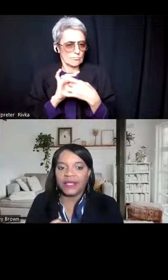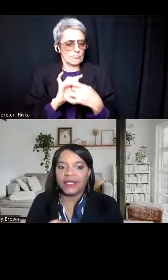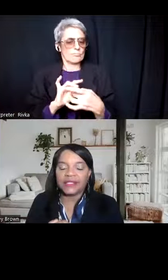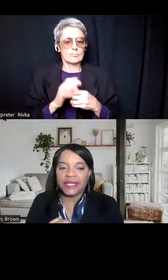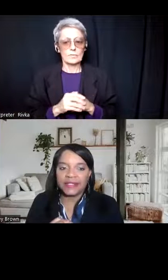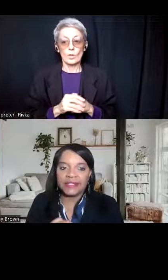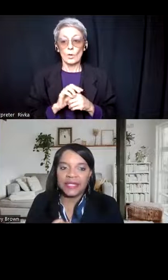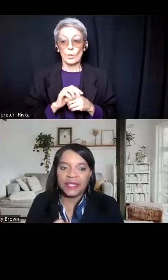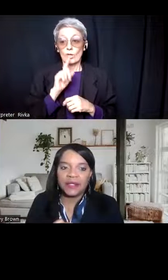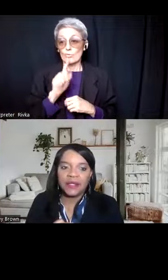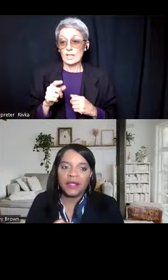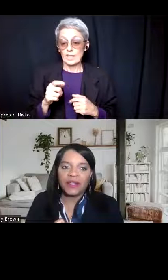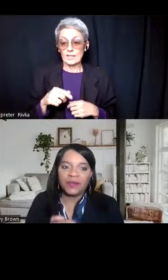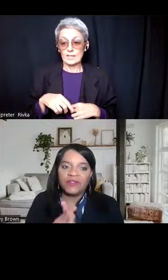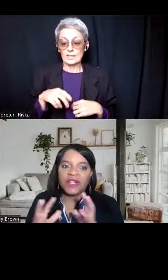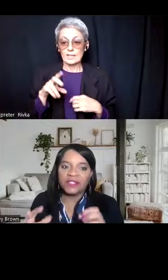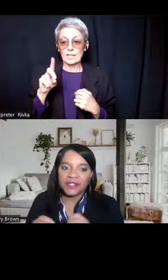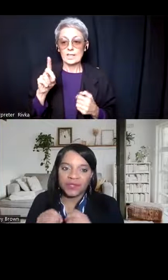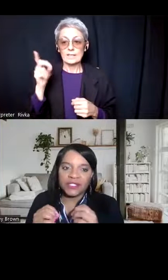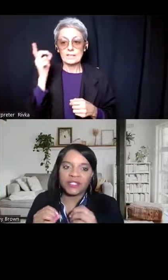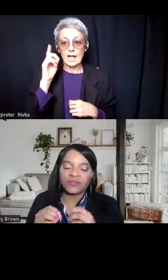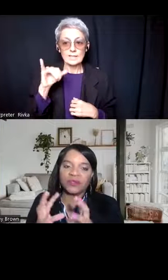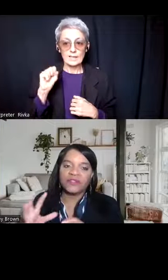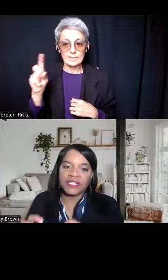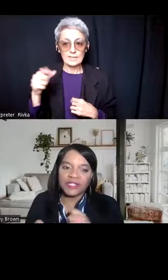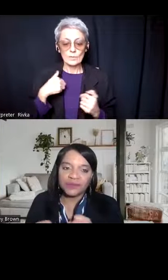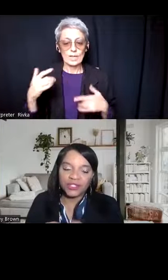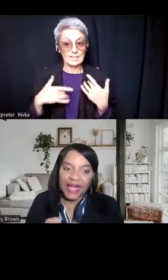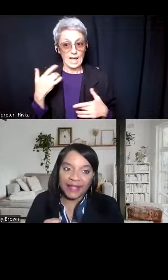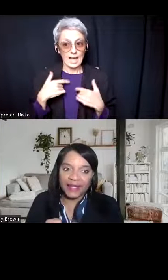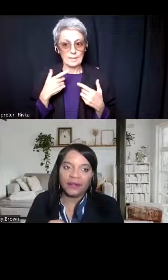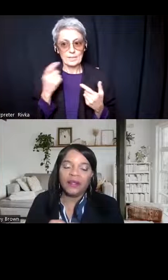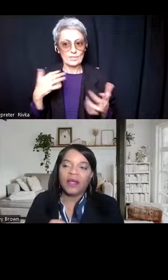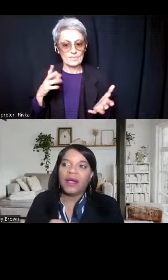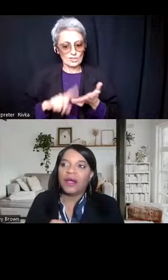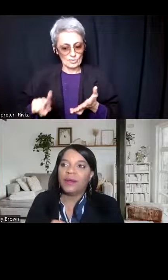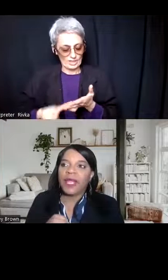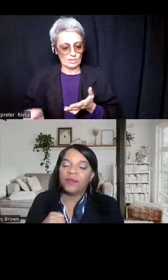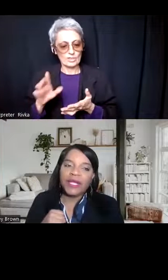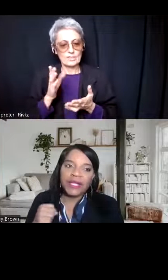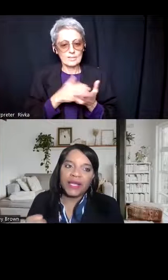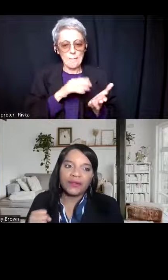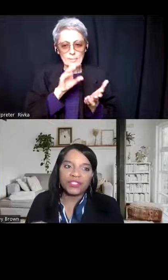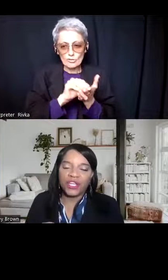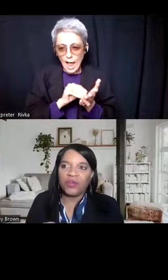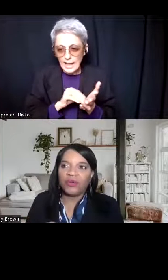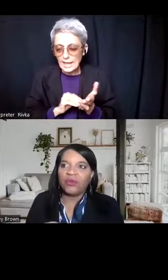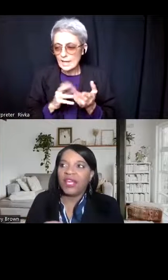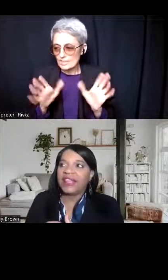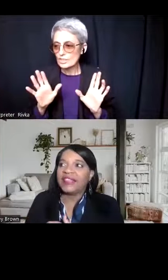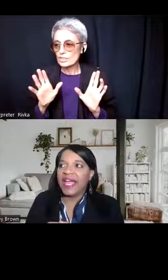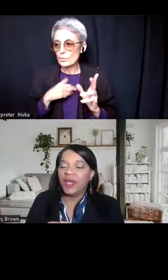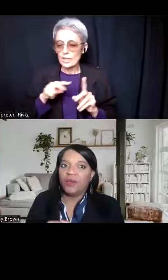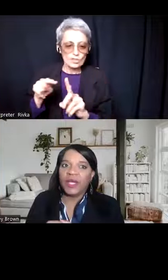excited in Dallas ISD that we've done some research and we've done some tracking. And we can now